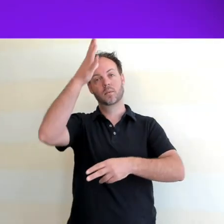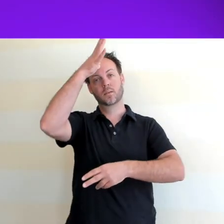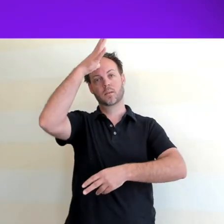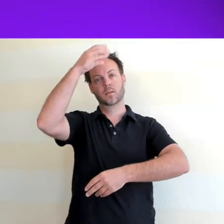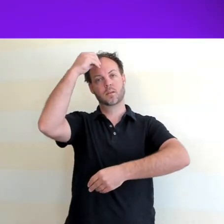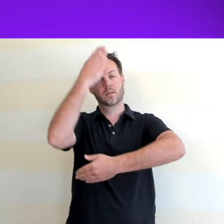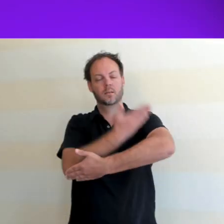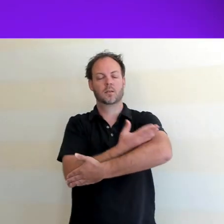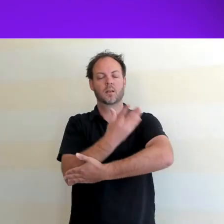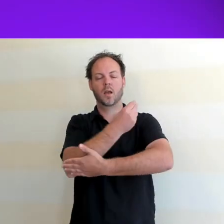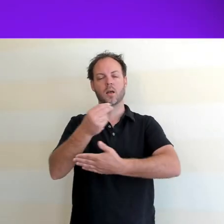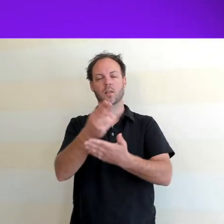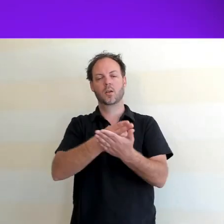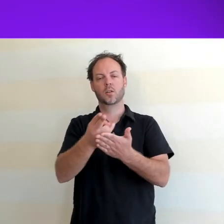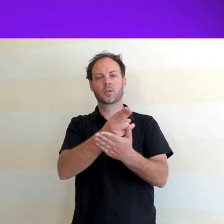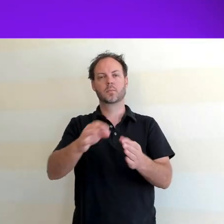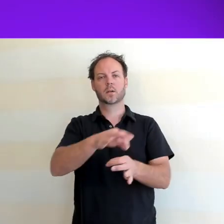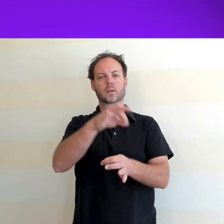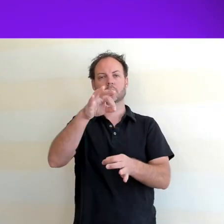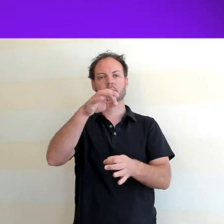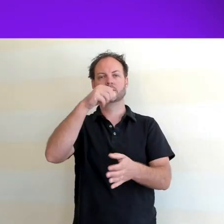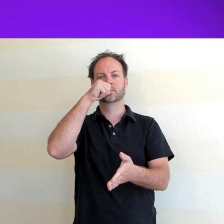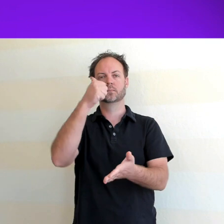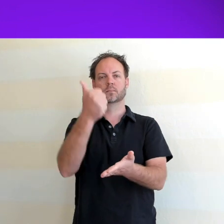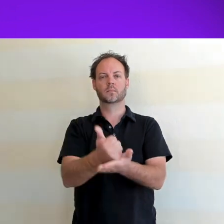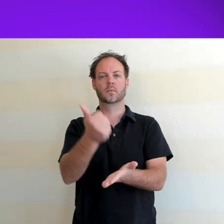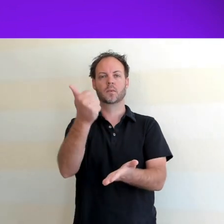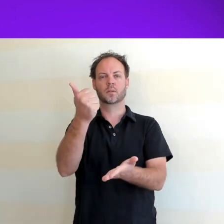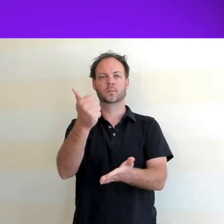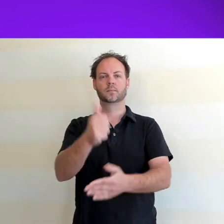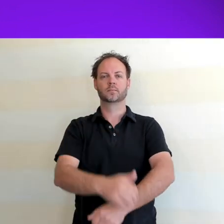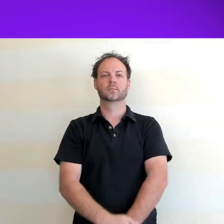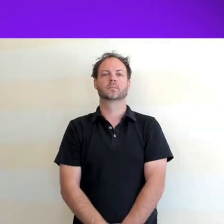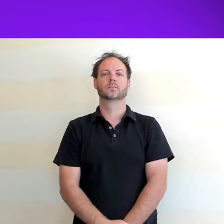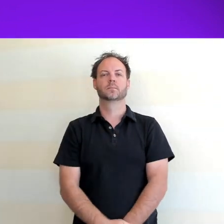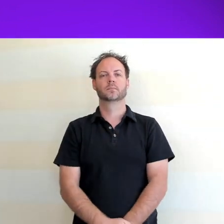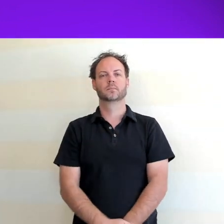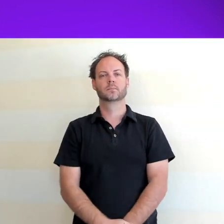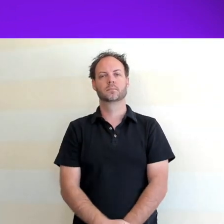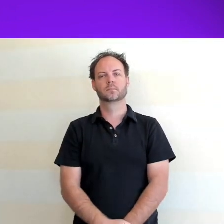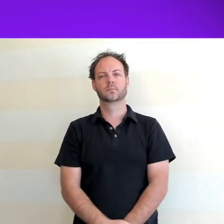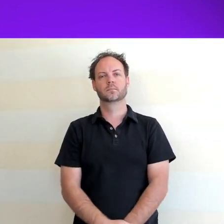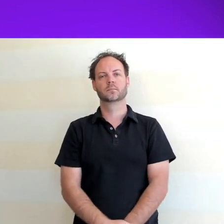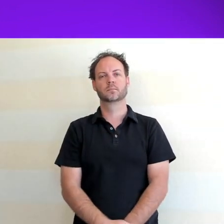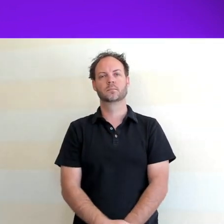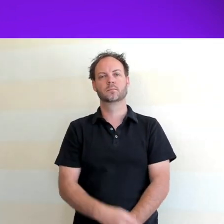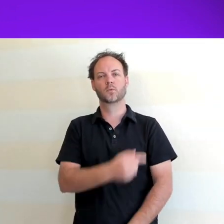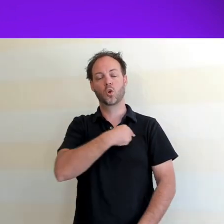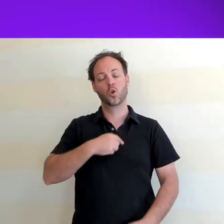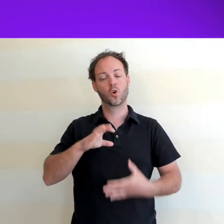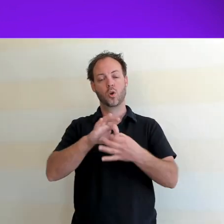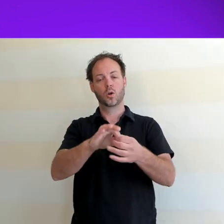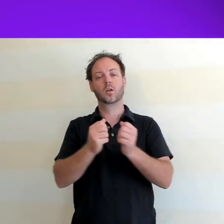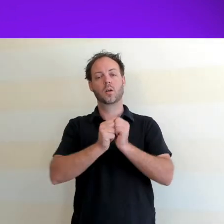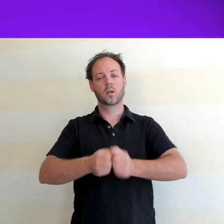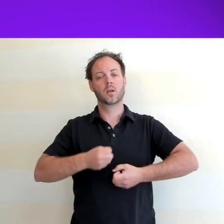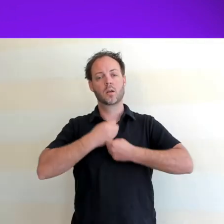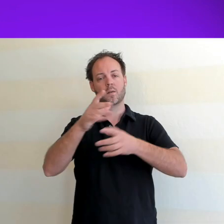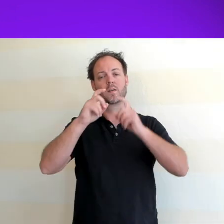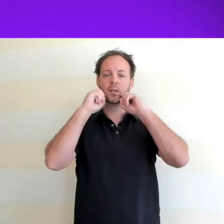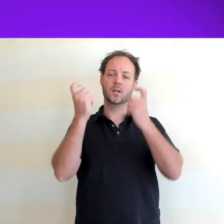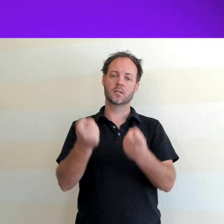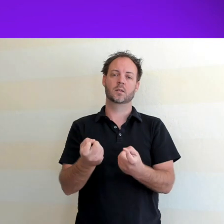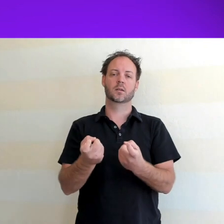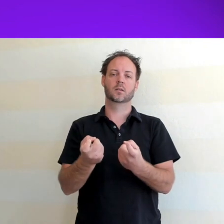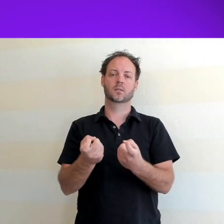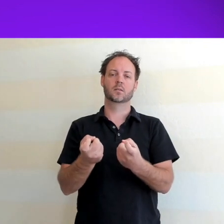In the name of the Father, and of the Son, and of the Holy Spirit. Amen. We join together in